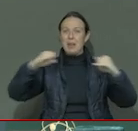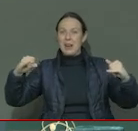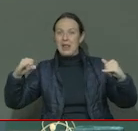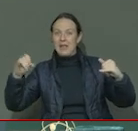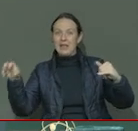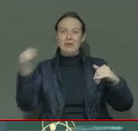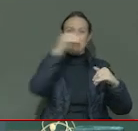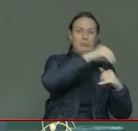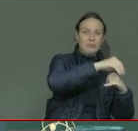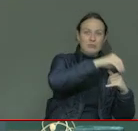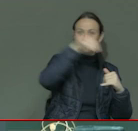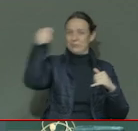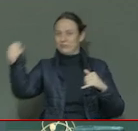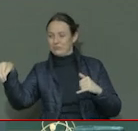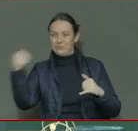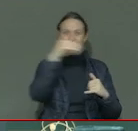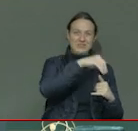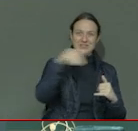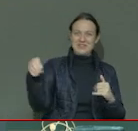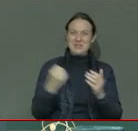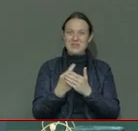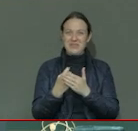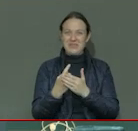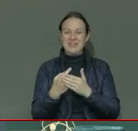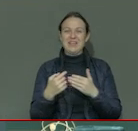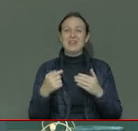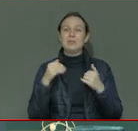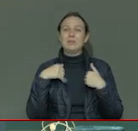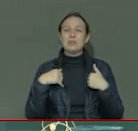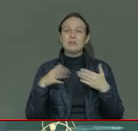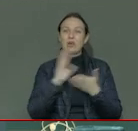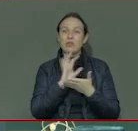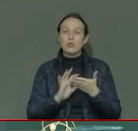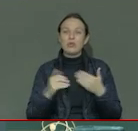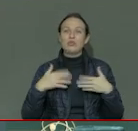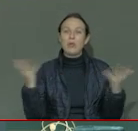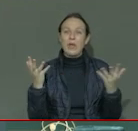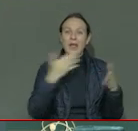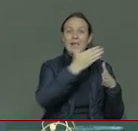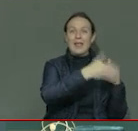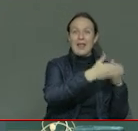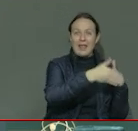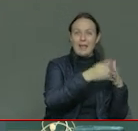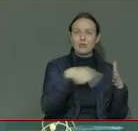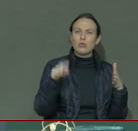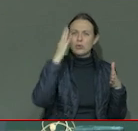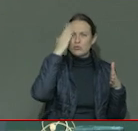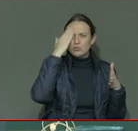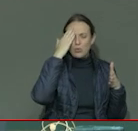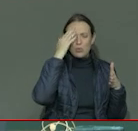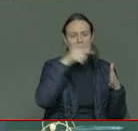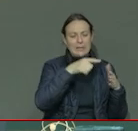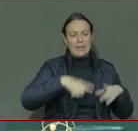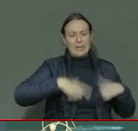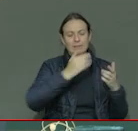Pi. It starts with adult Pi. So right from the onset, we know that Pi survived the ordeal, right? But this